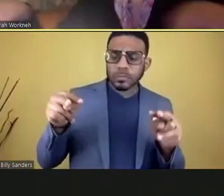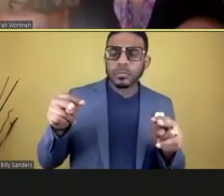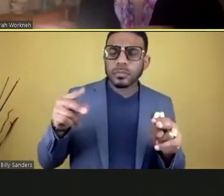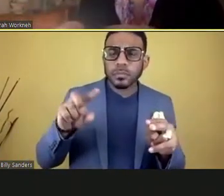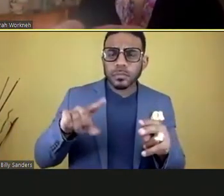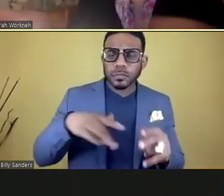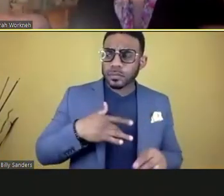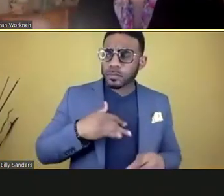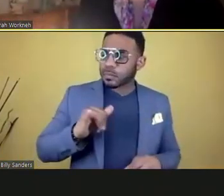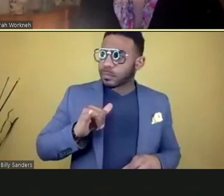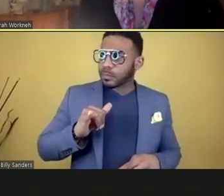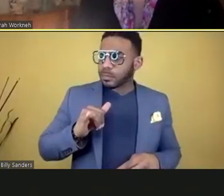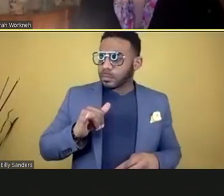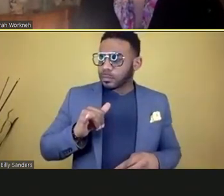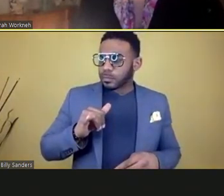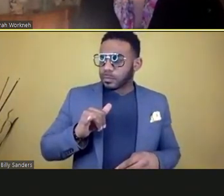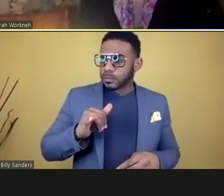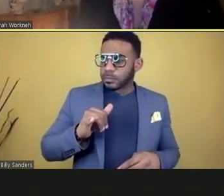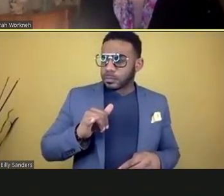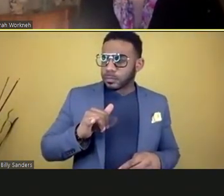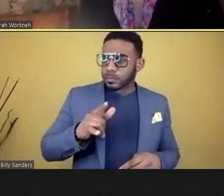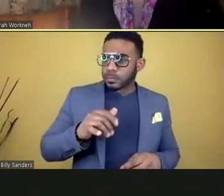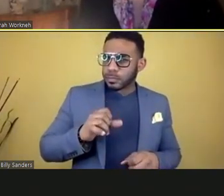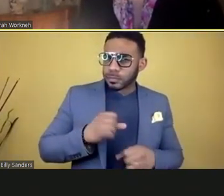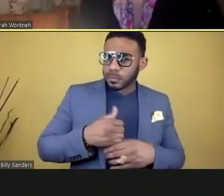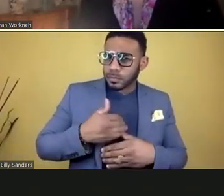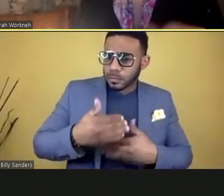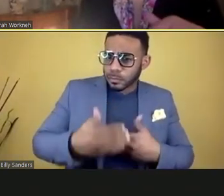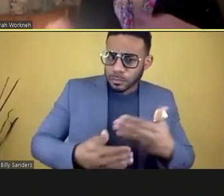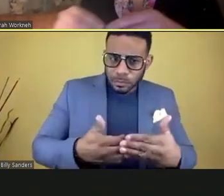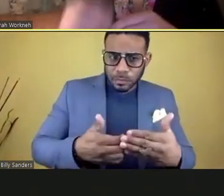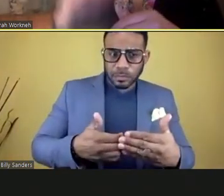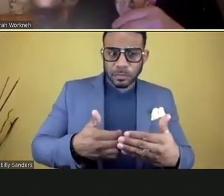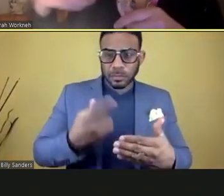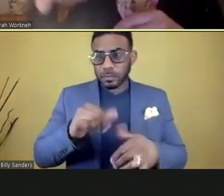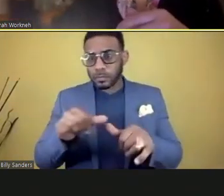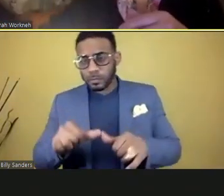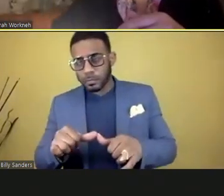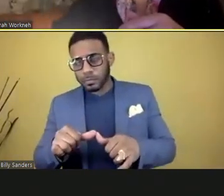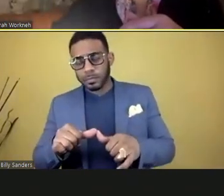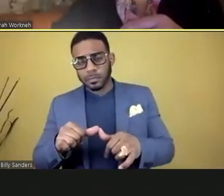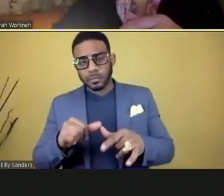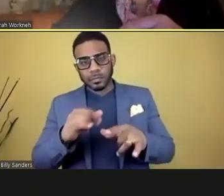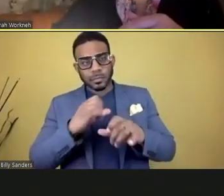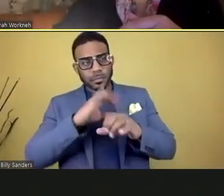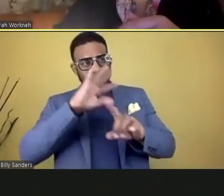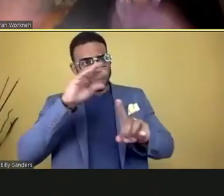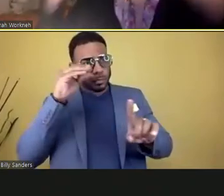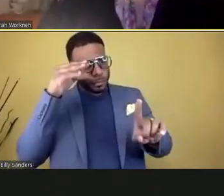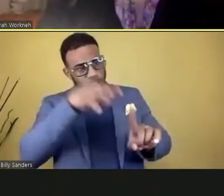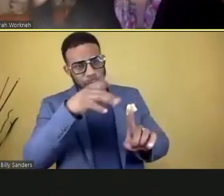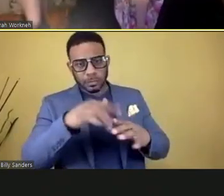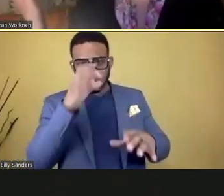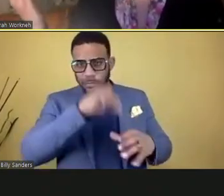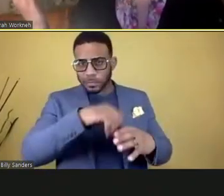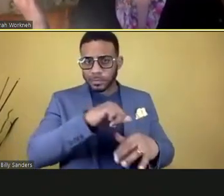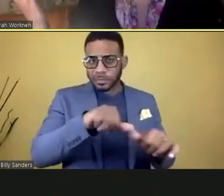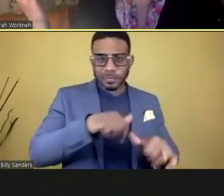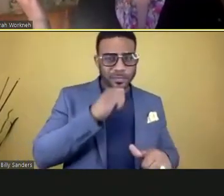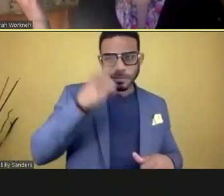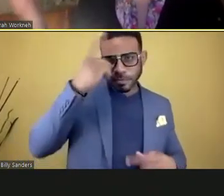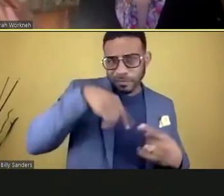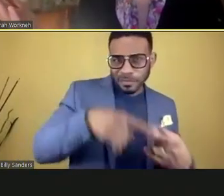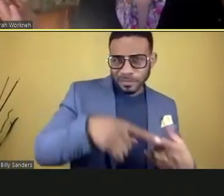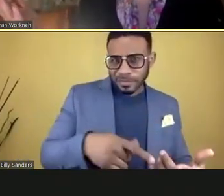as soon as you feel like you've made some progress and run one area, it illuminates what you're missing in an area that you didn't even